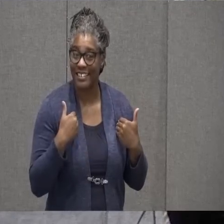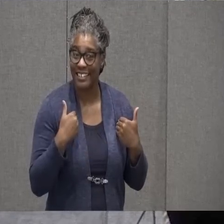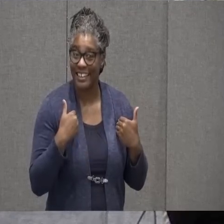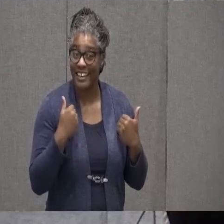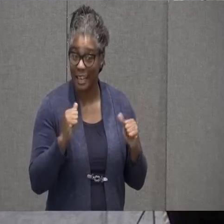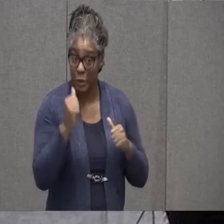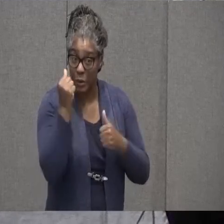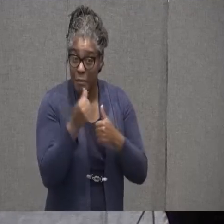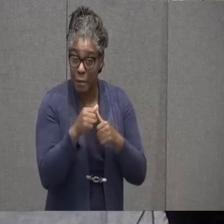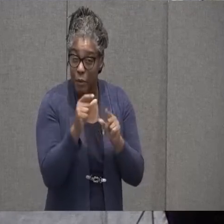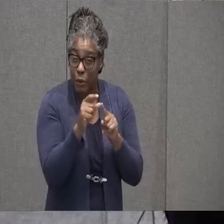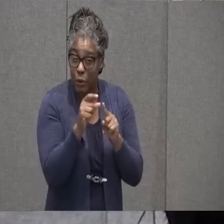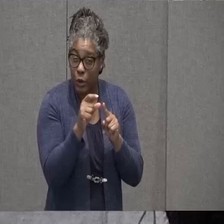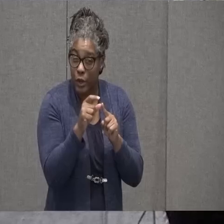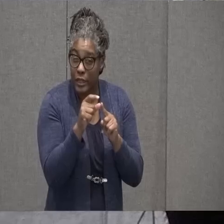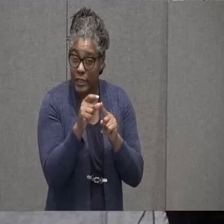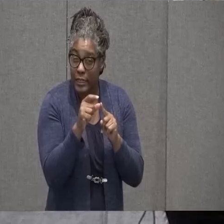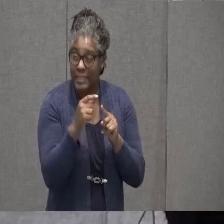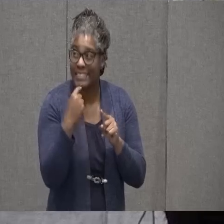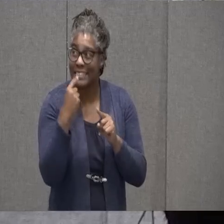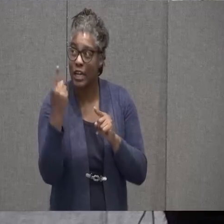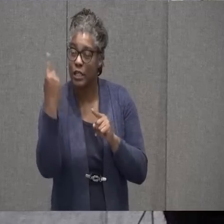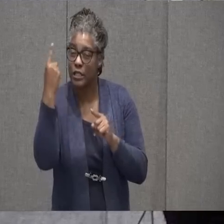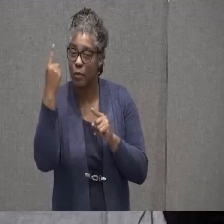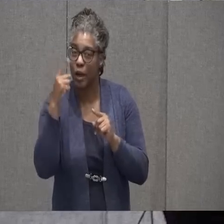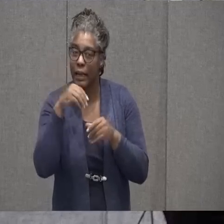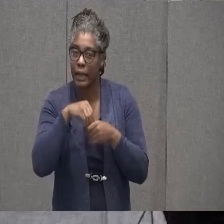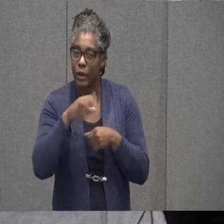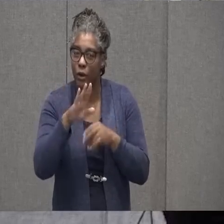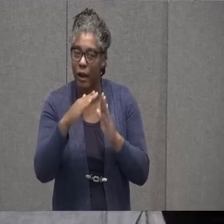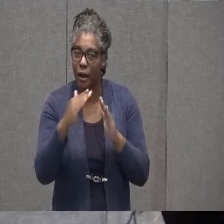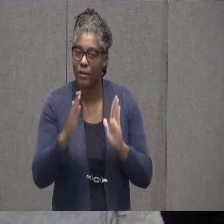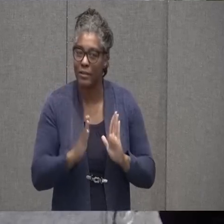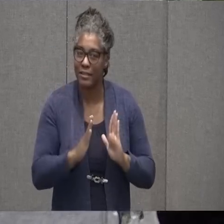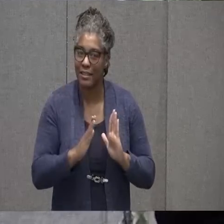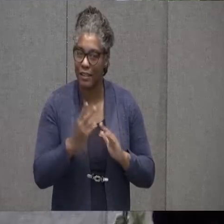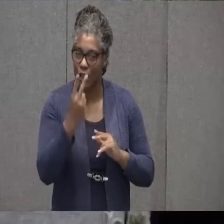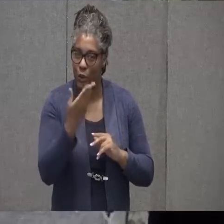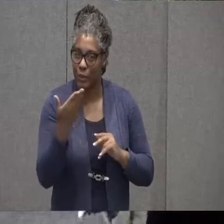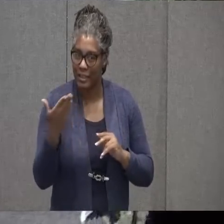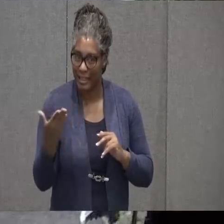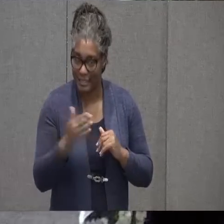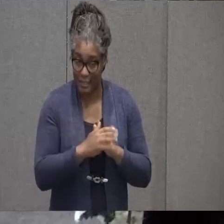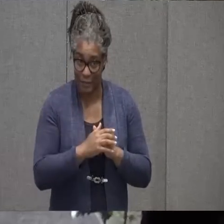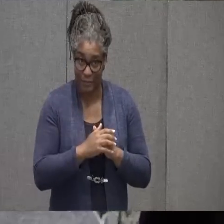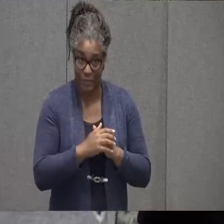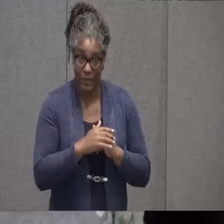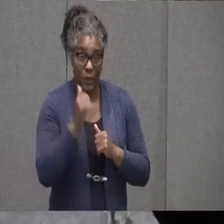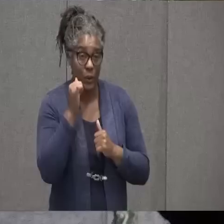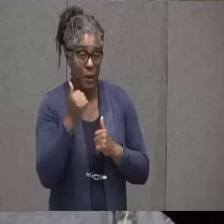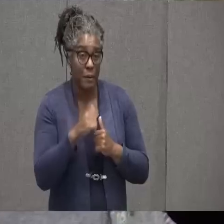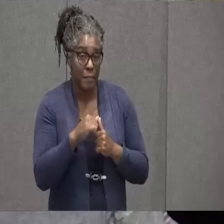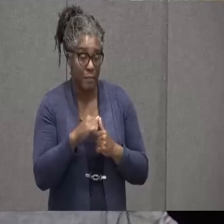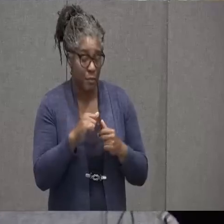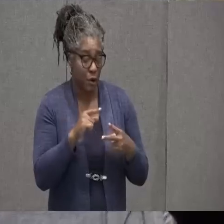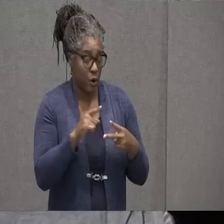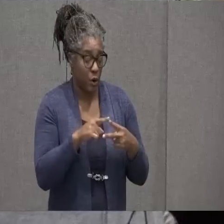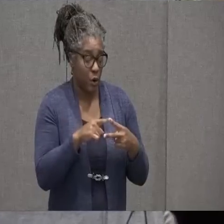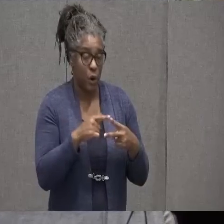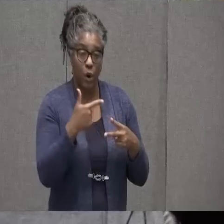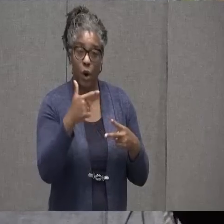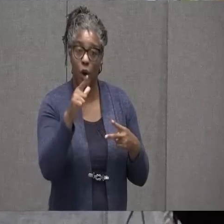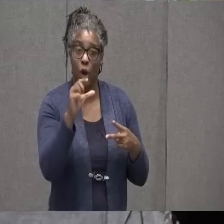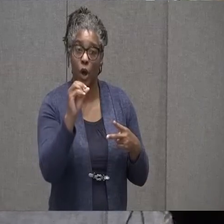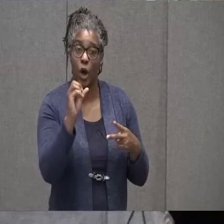now what one of those two things are, if you can remember. If you remembered that one of them was called the